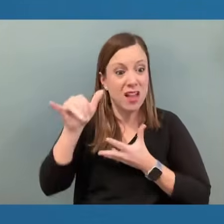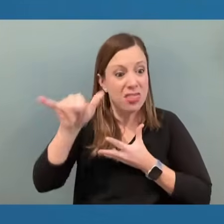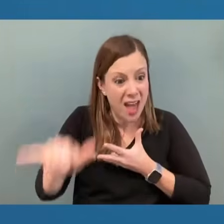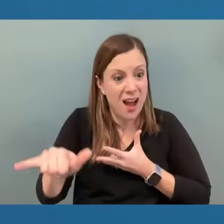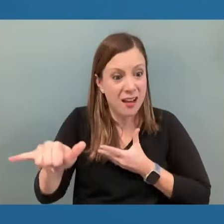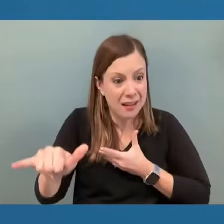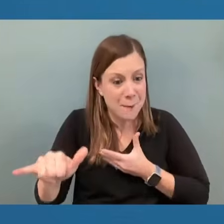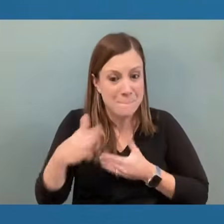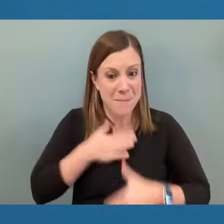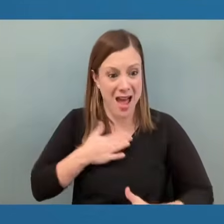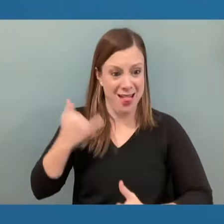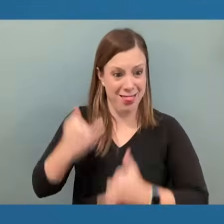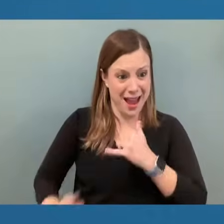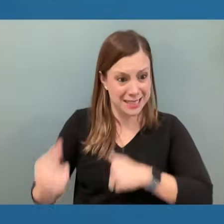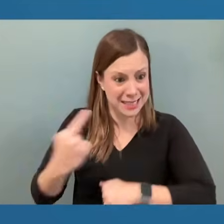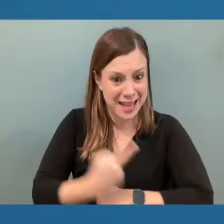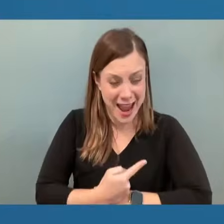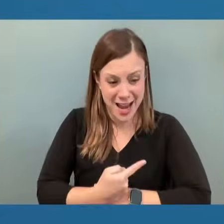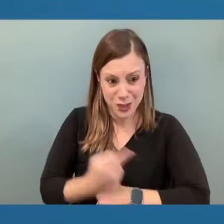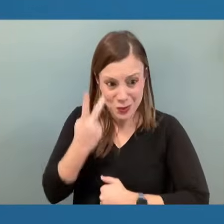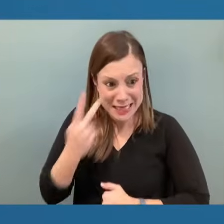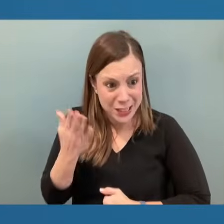Those words still haunt me.